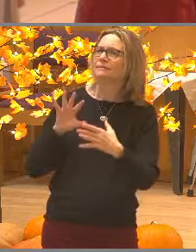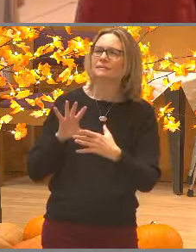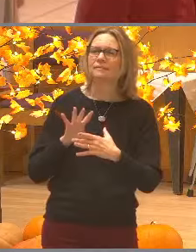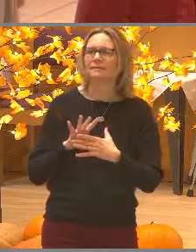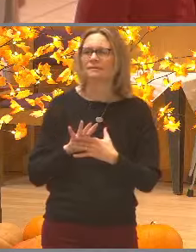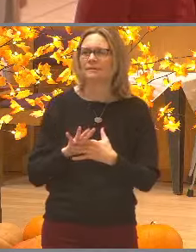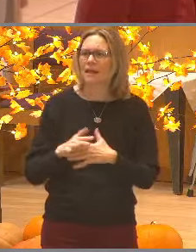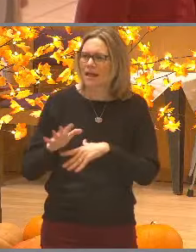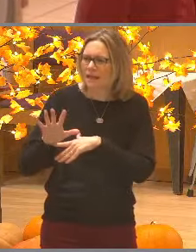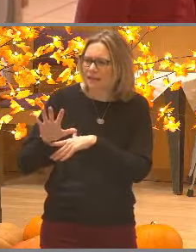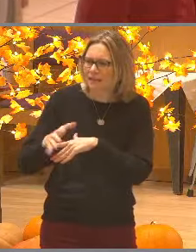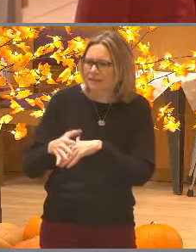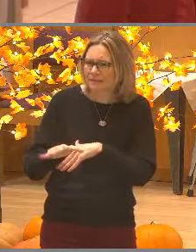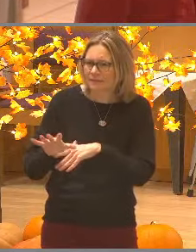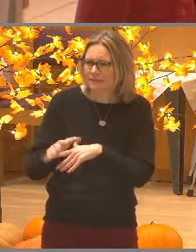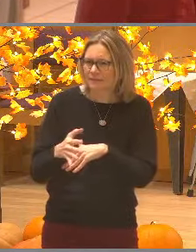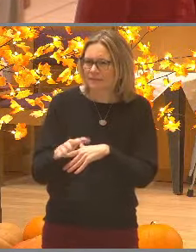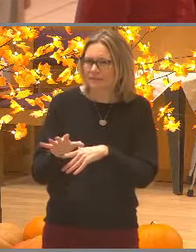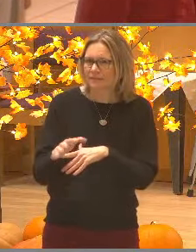Leaves